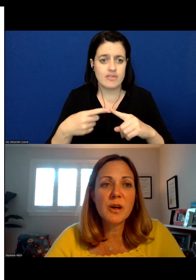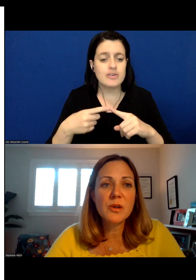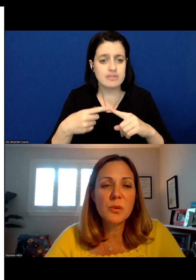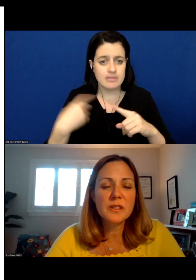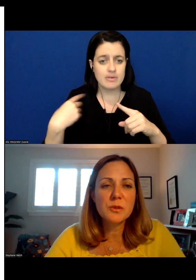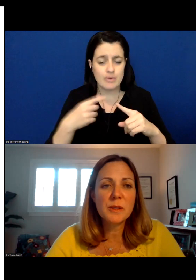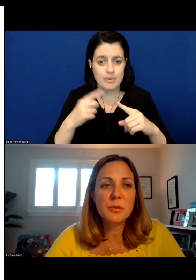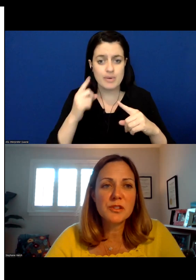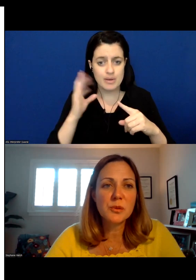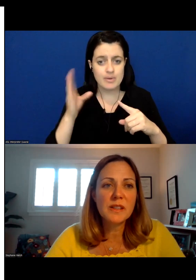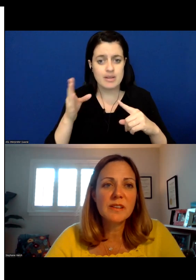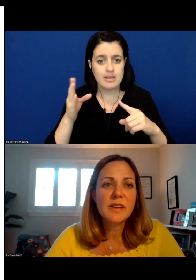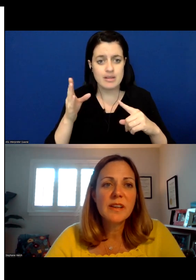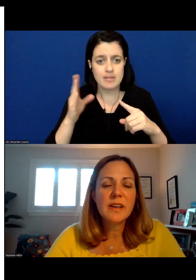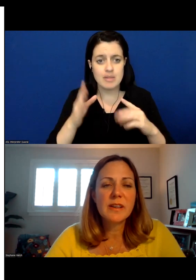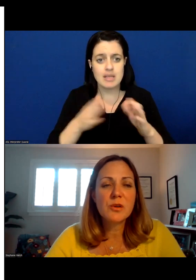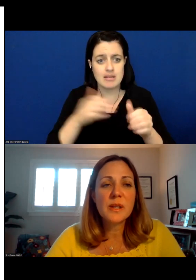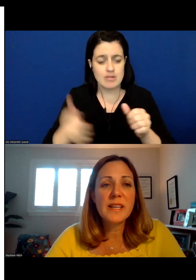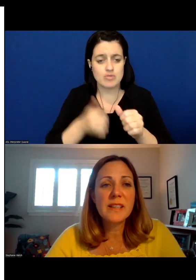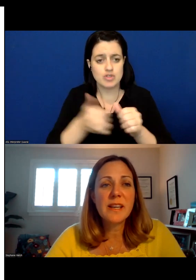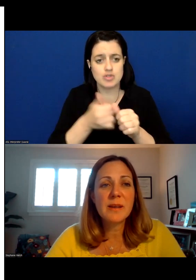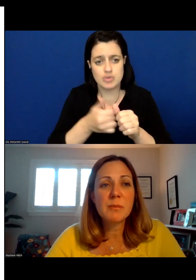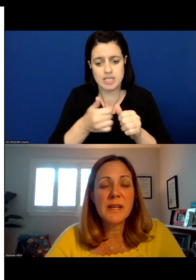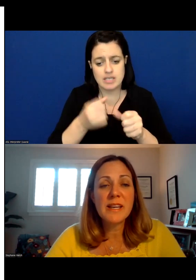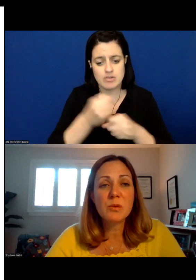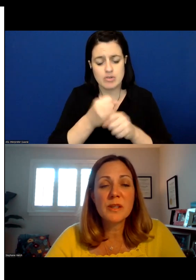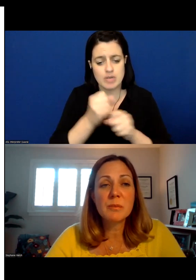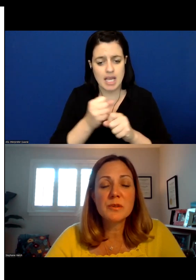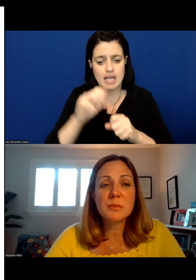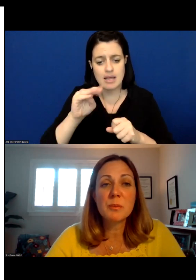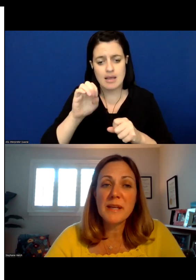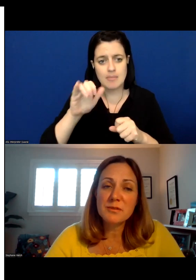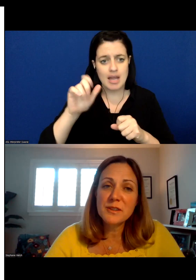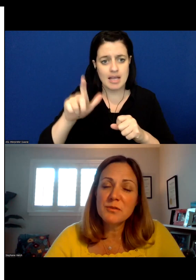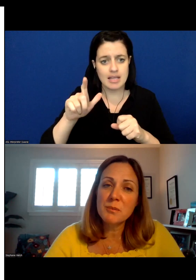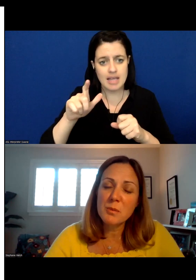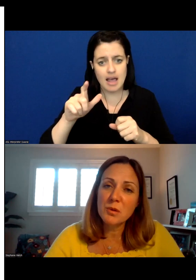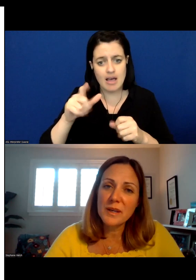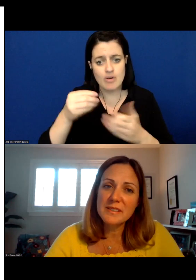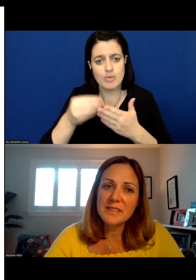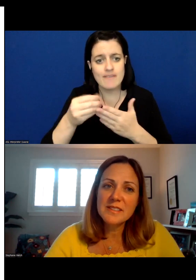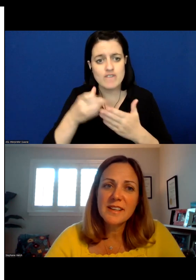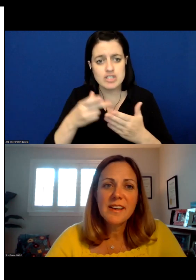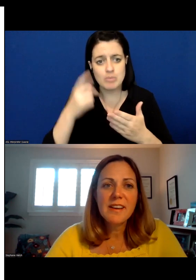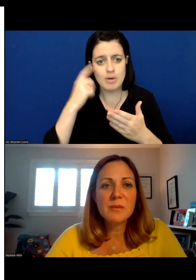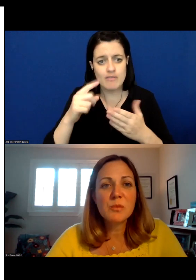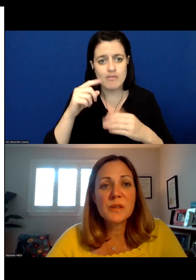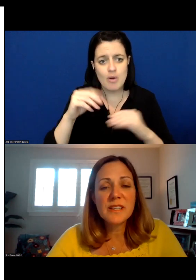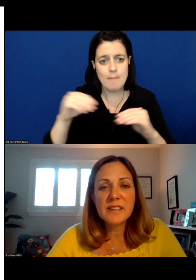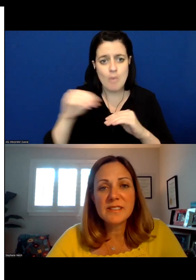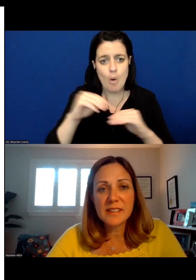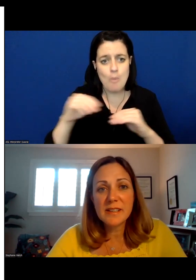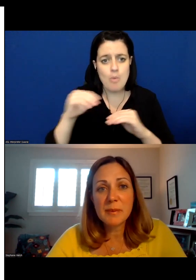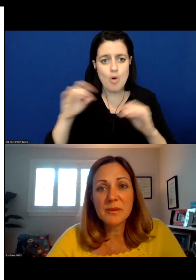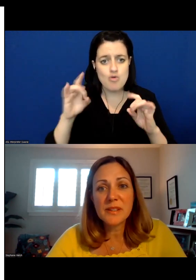are going to be pursuing creating a Medi-Cal reimbursable benefit for mobile crisis.